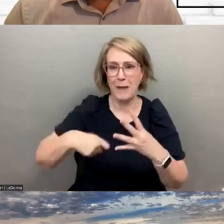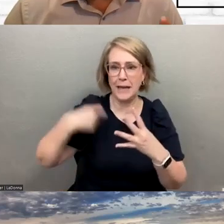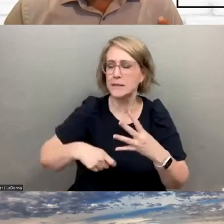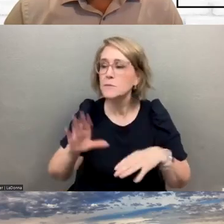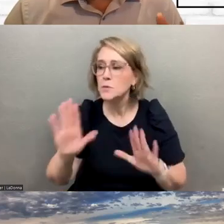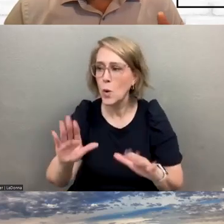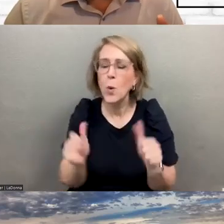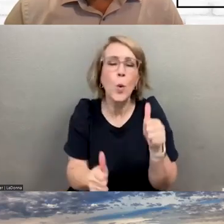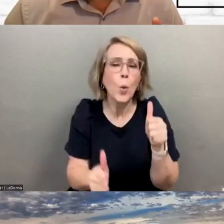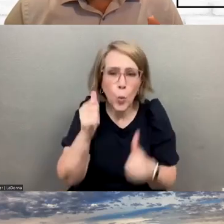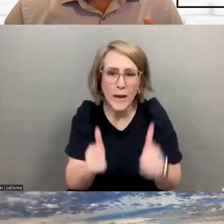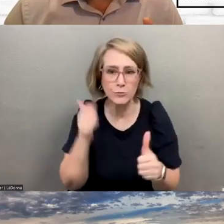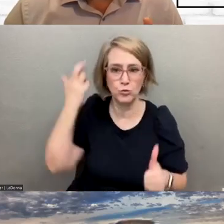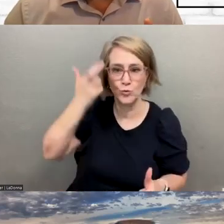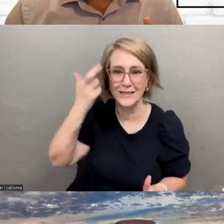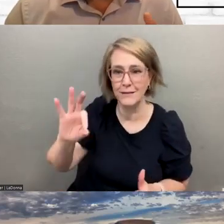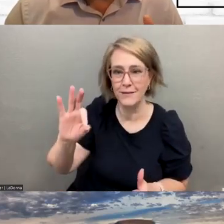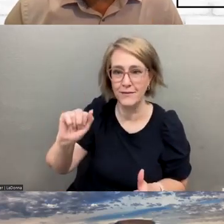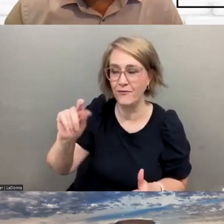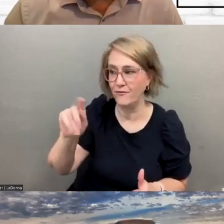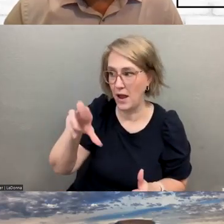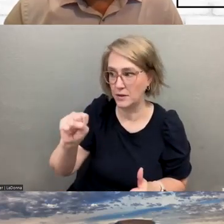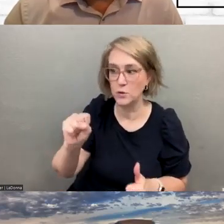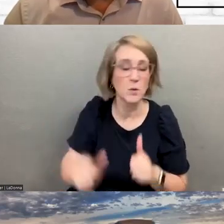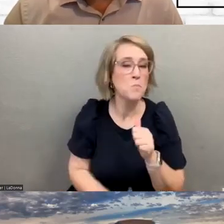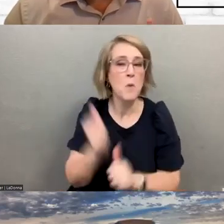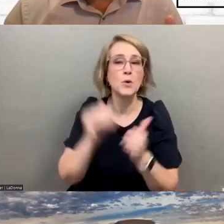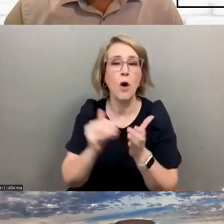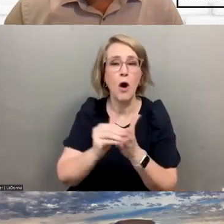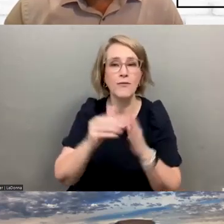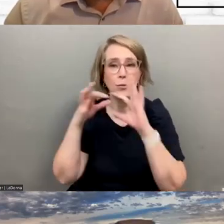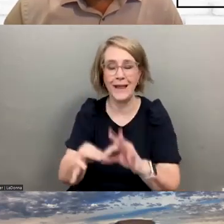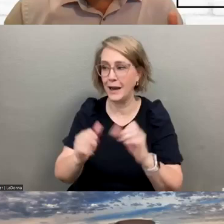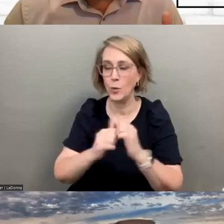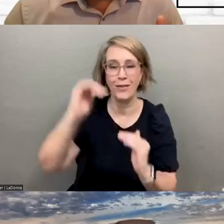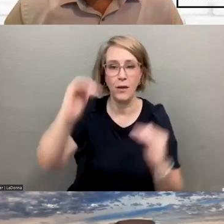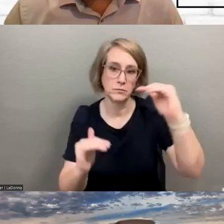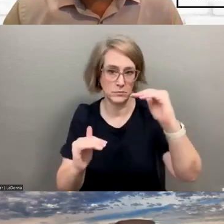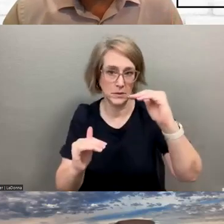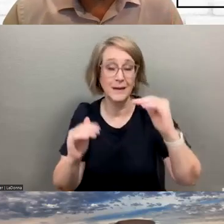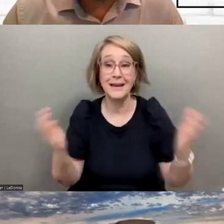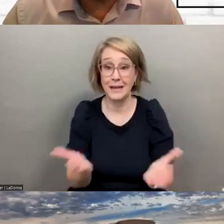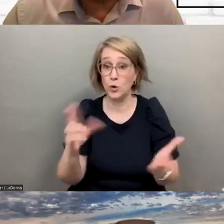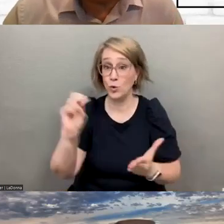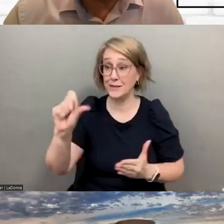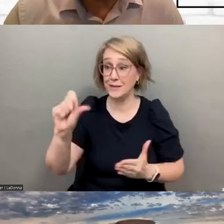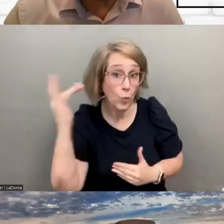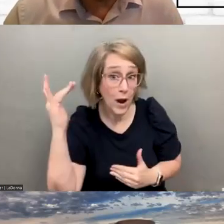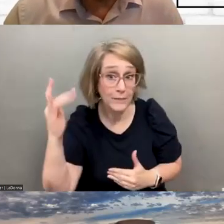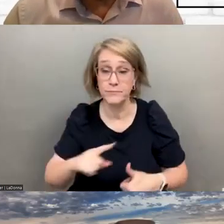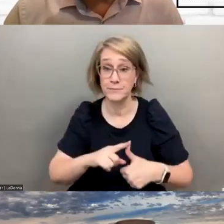outcomes among minority populations in the U.S.? So your choices are A, higher rates of physical